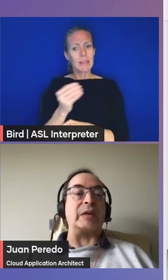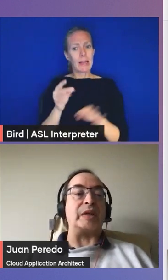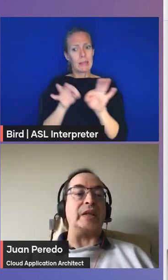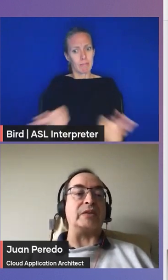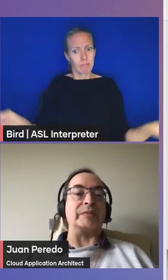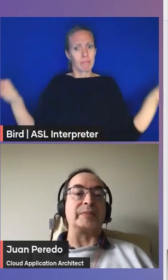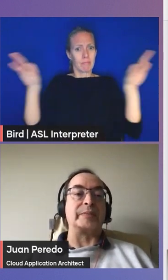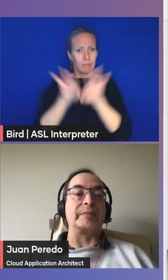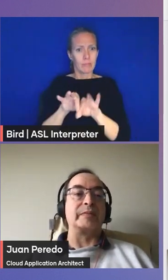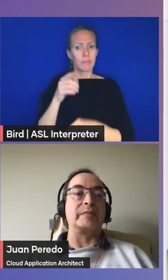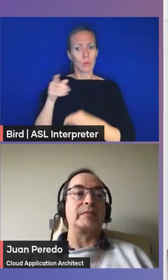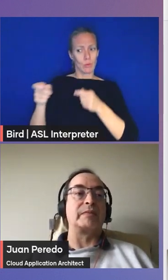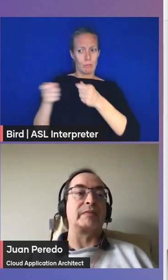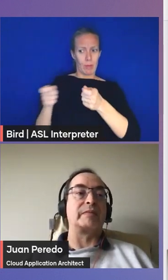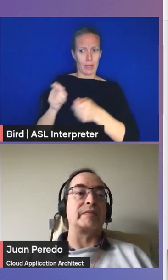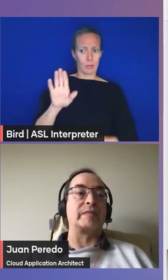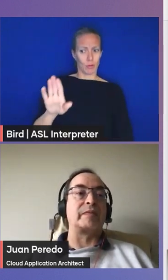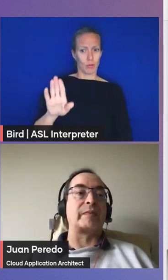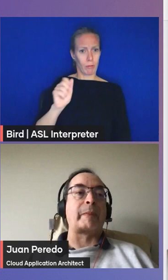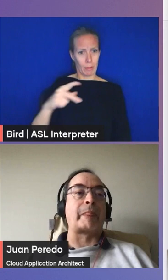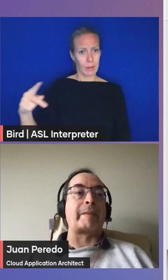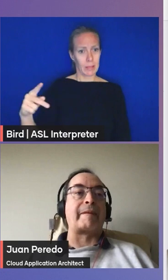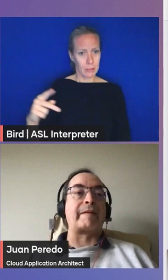manage your application.